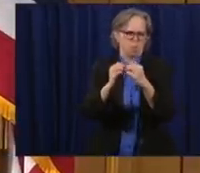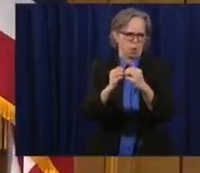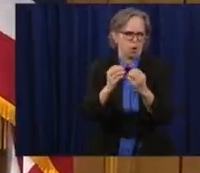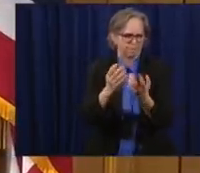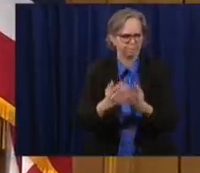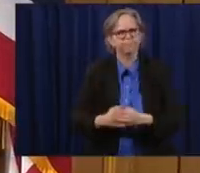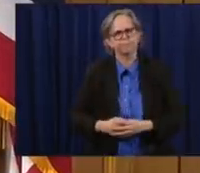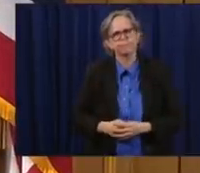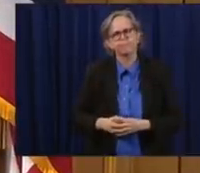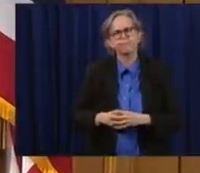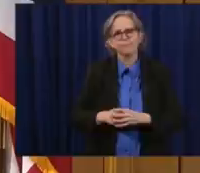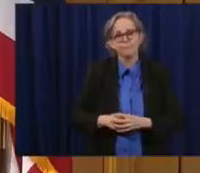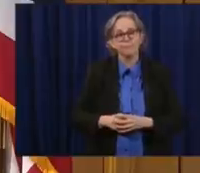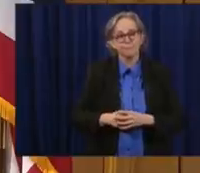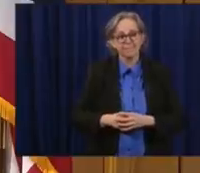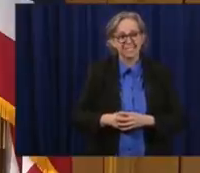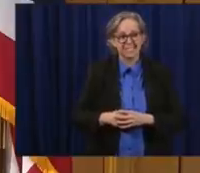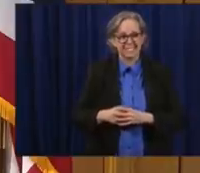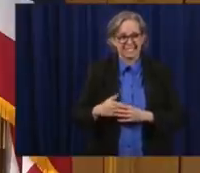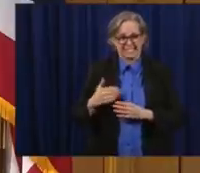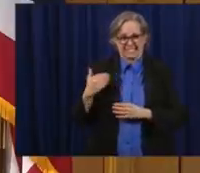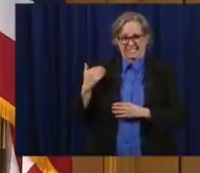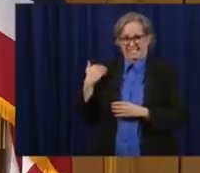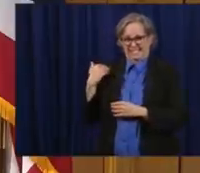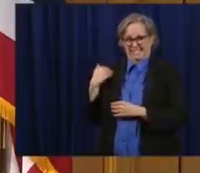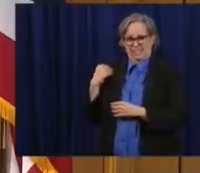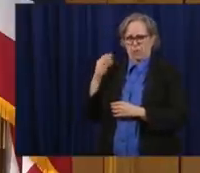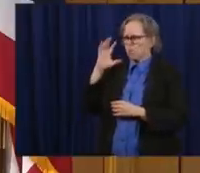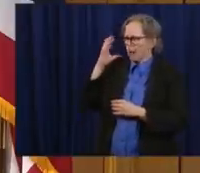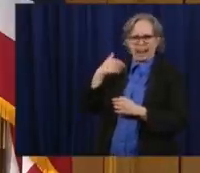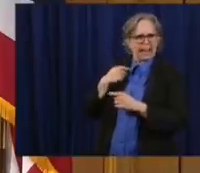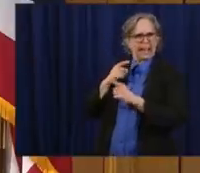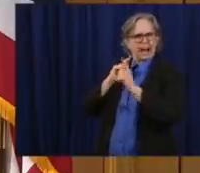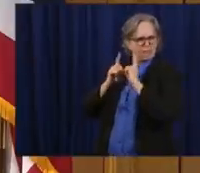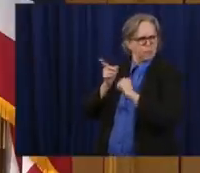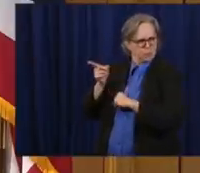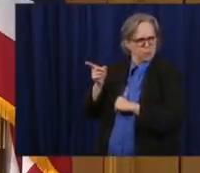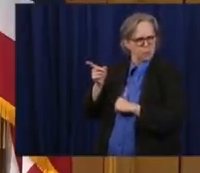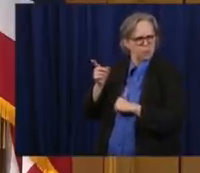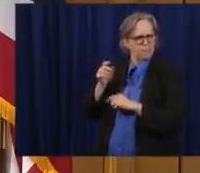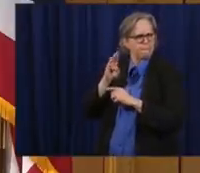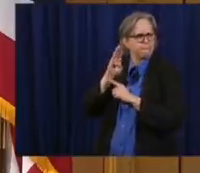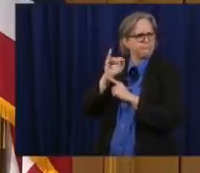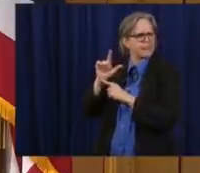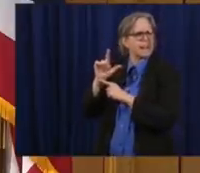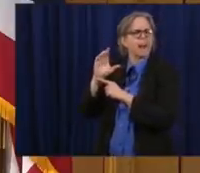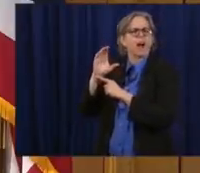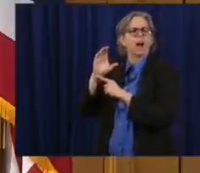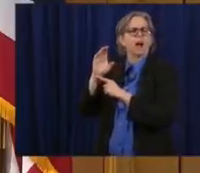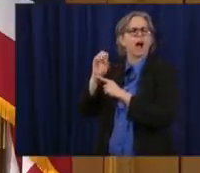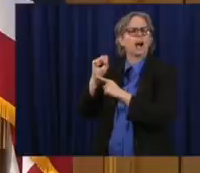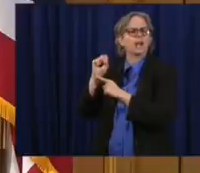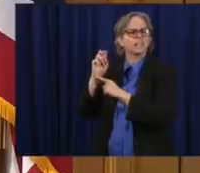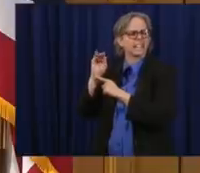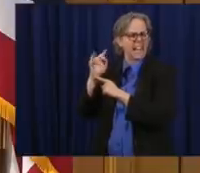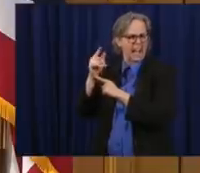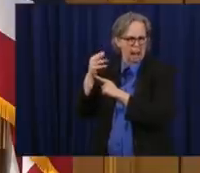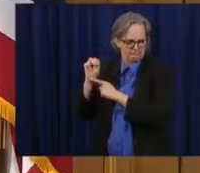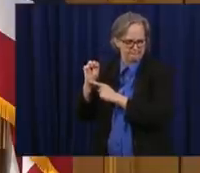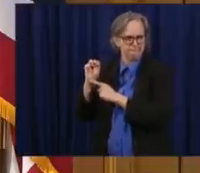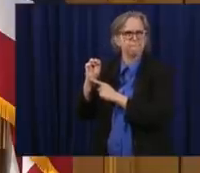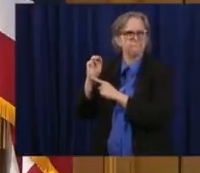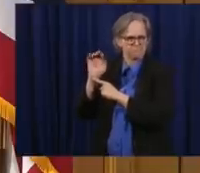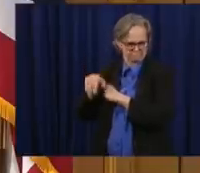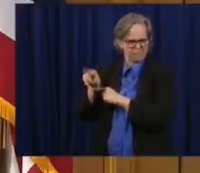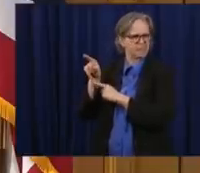did a radio interview a little while ago with Bill Cunningham, WLW, and he said he started getting